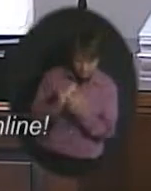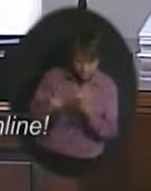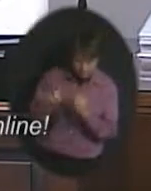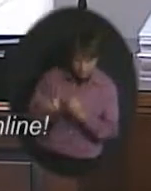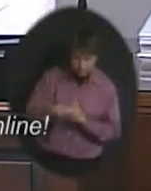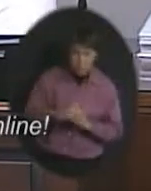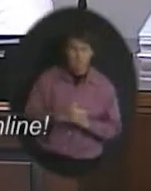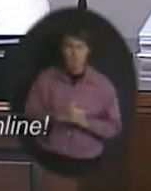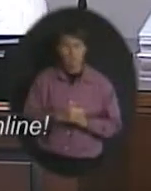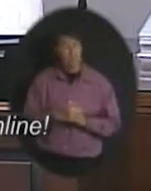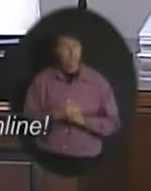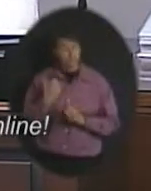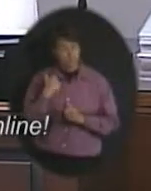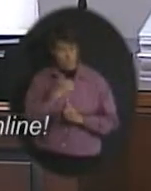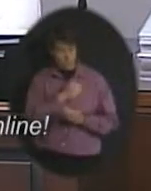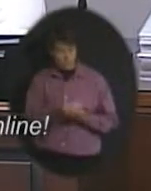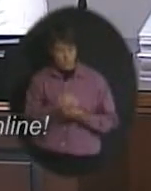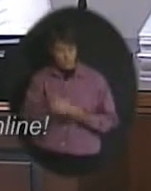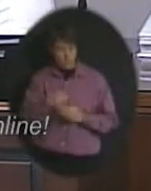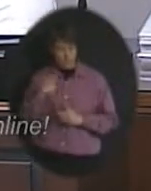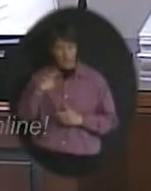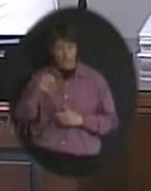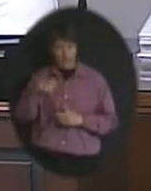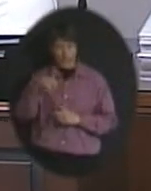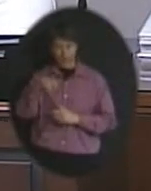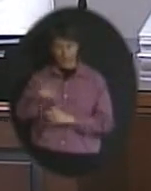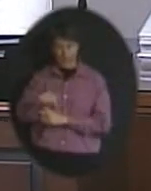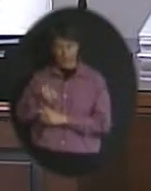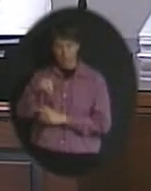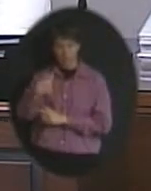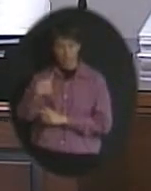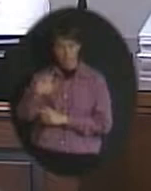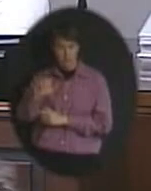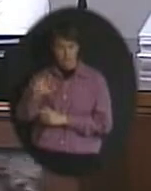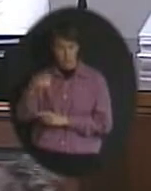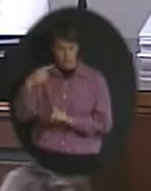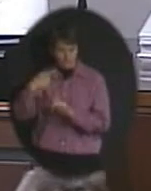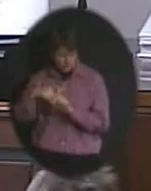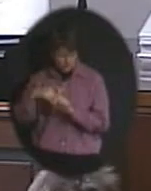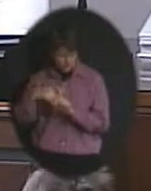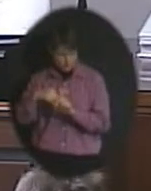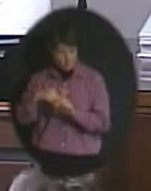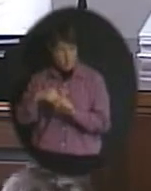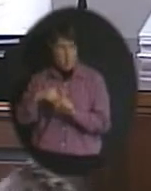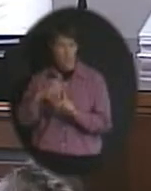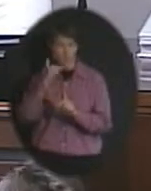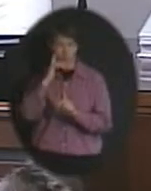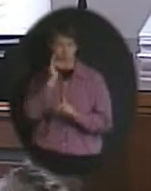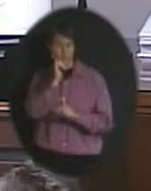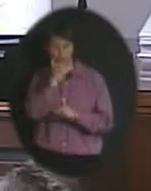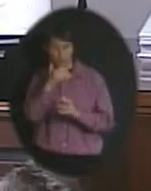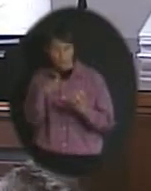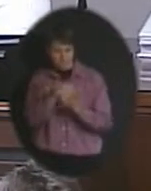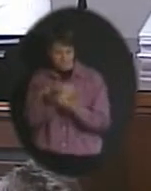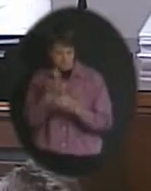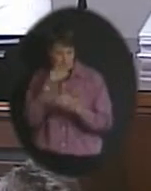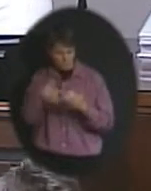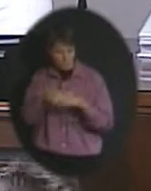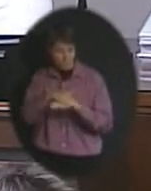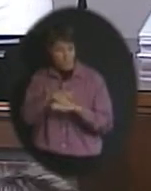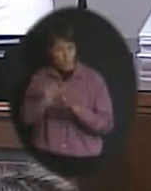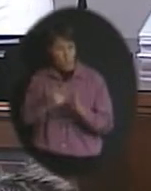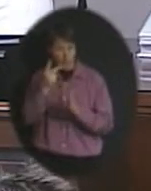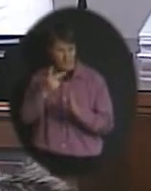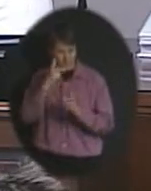You know, we buy Apple Care Plus with the iPad. It covers accidental damage twice on each